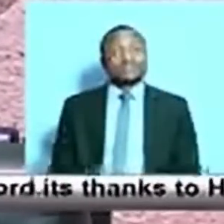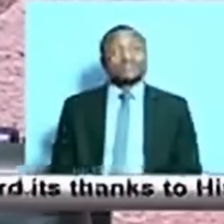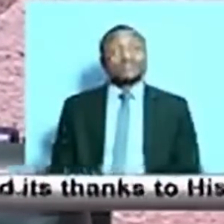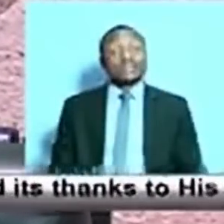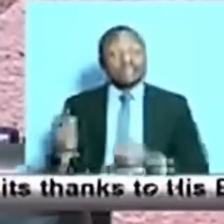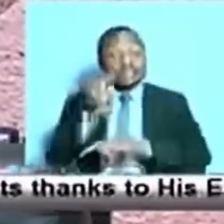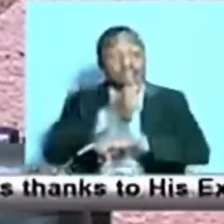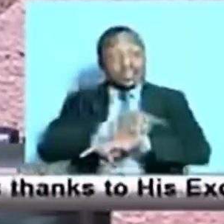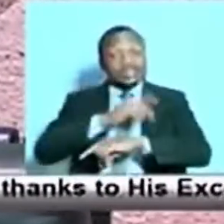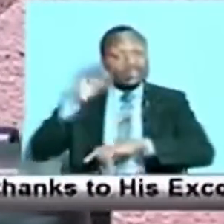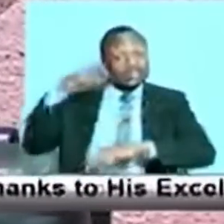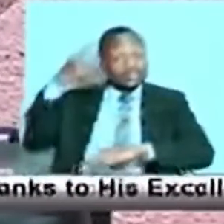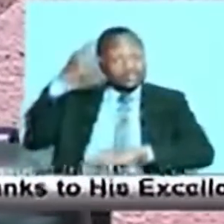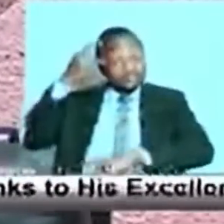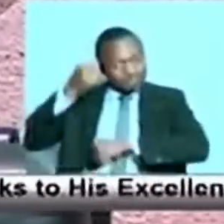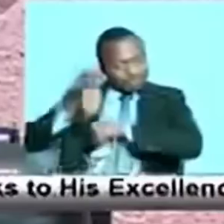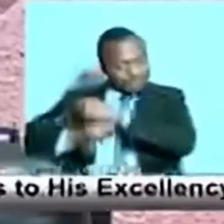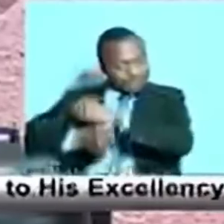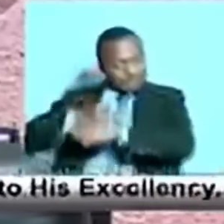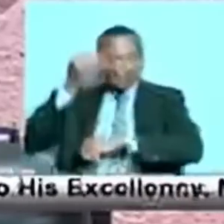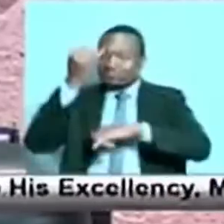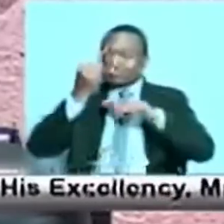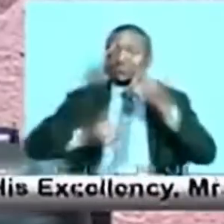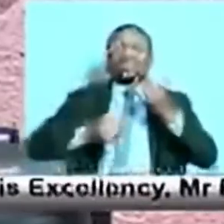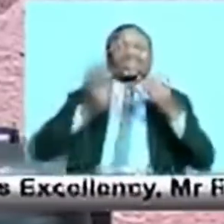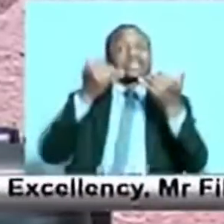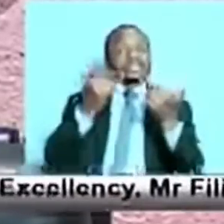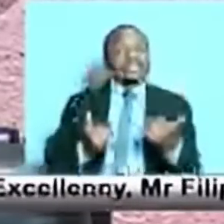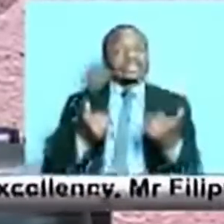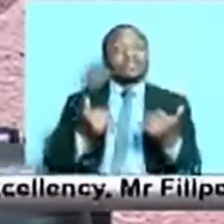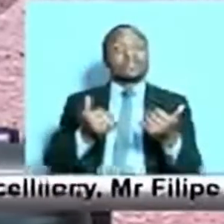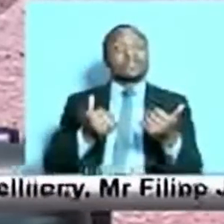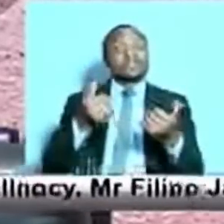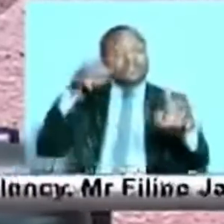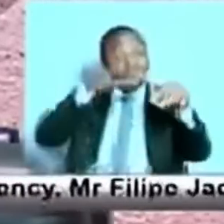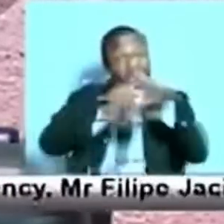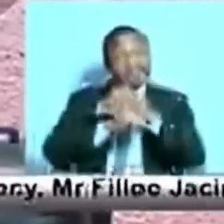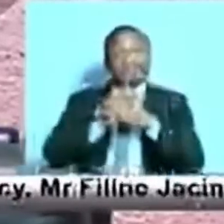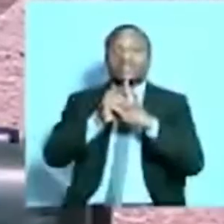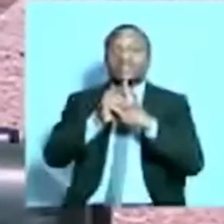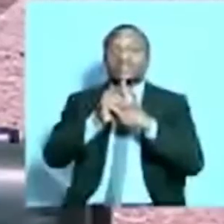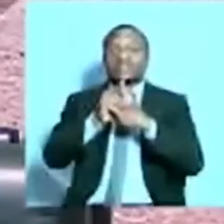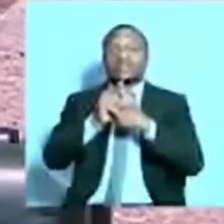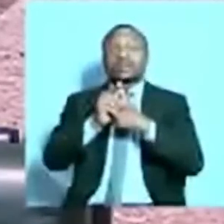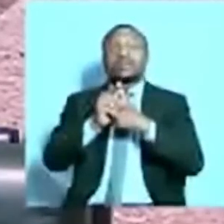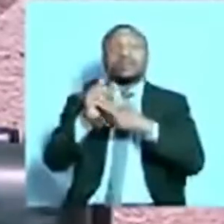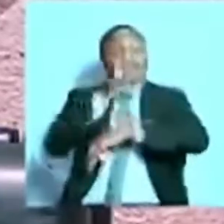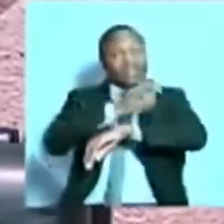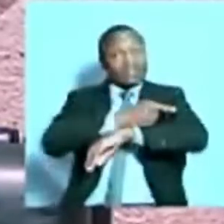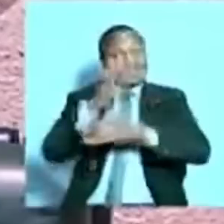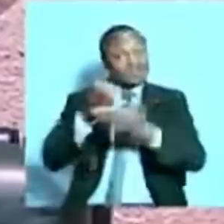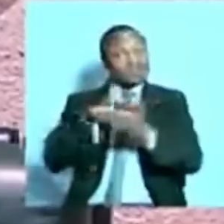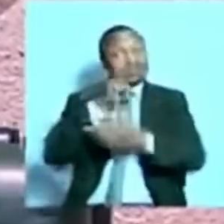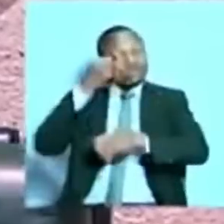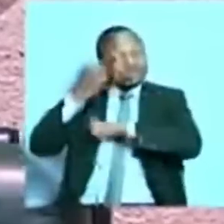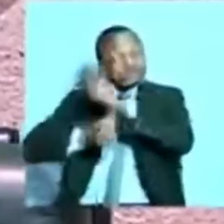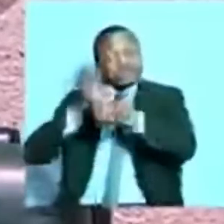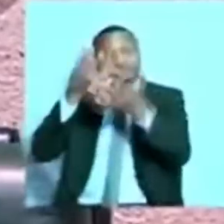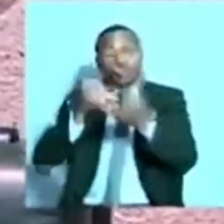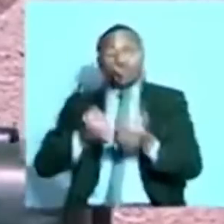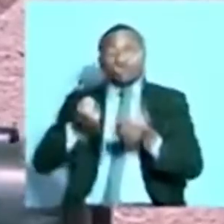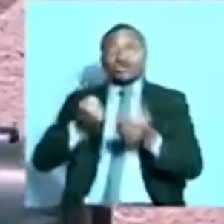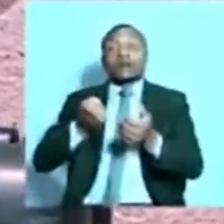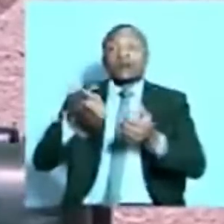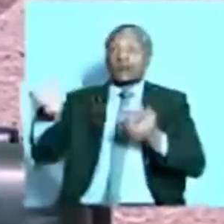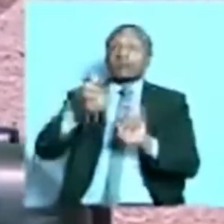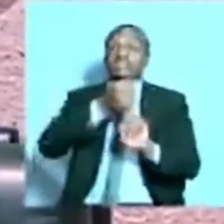struggles, political struggles are over. We are now in the days of economic struggle, where we want to achieve economic freedom